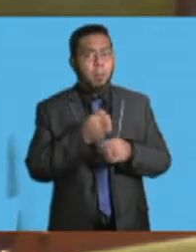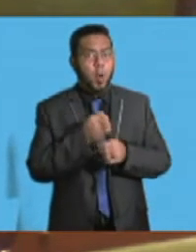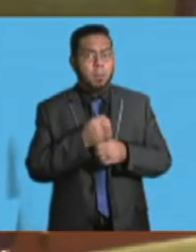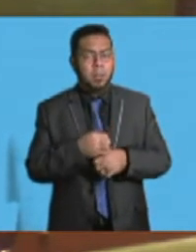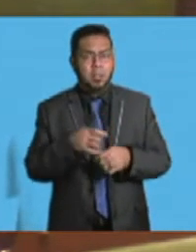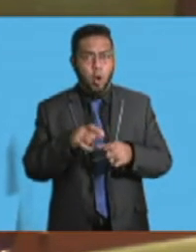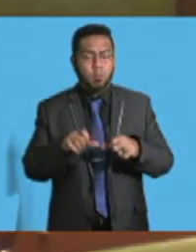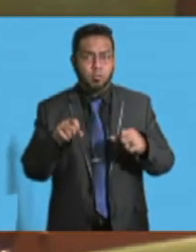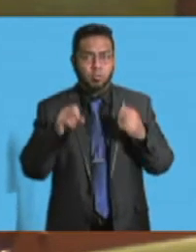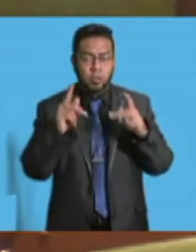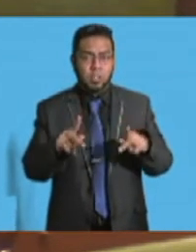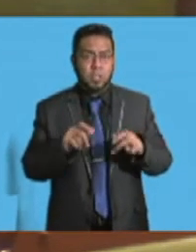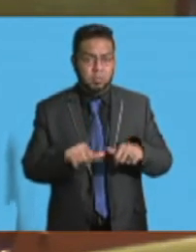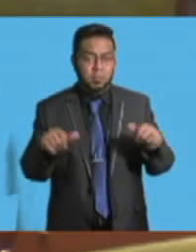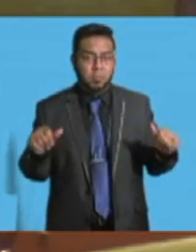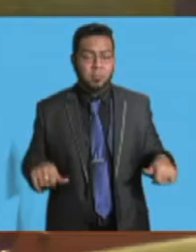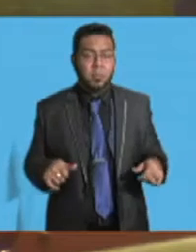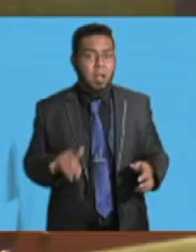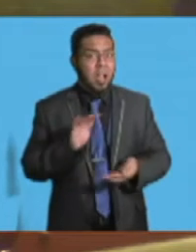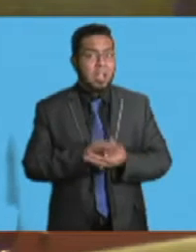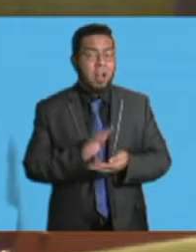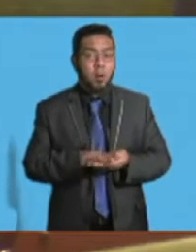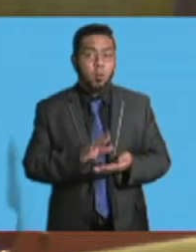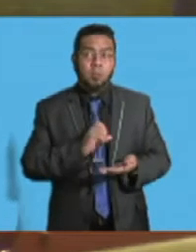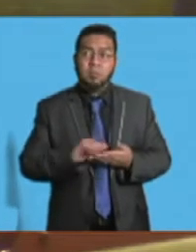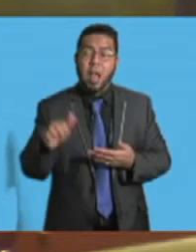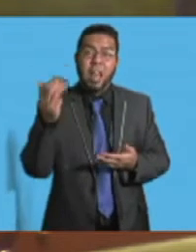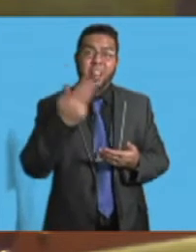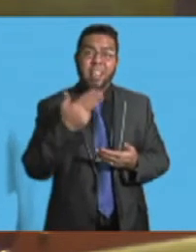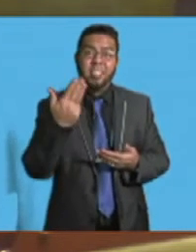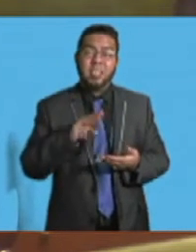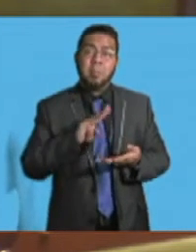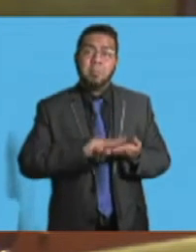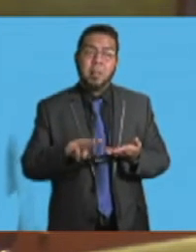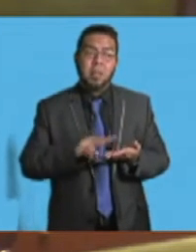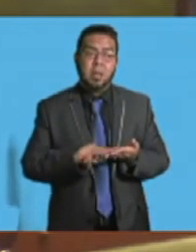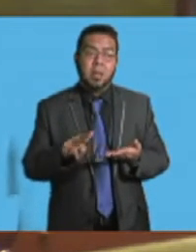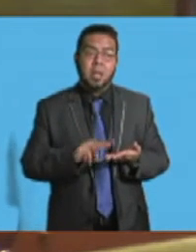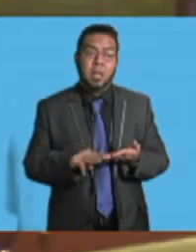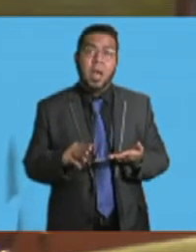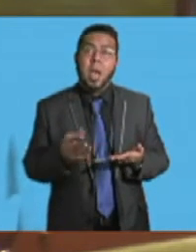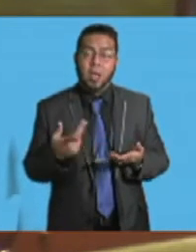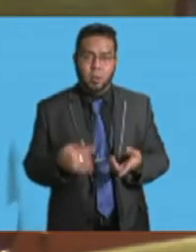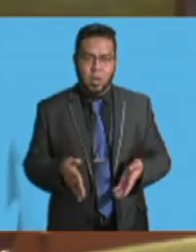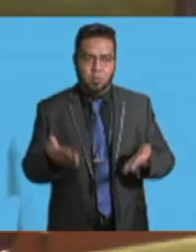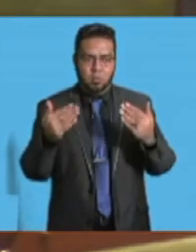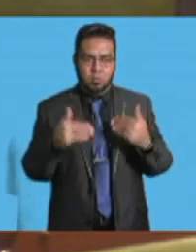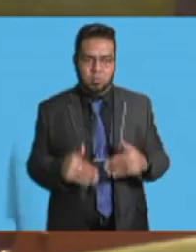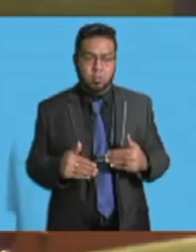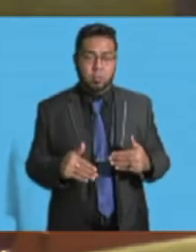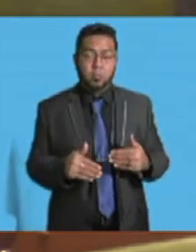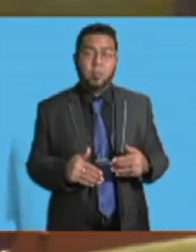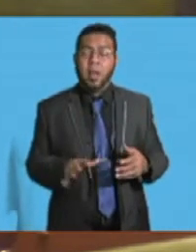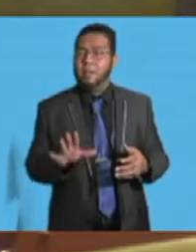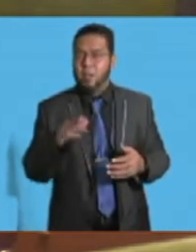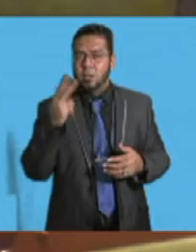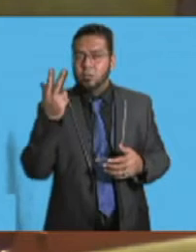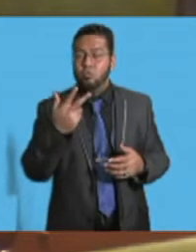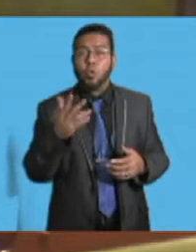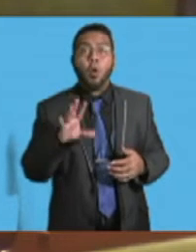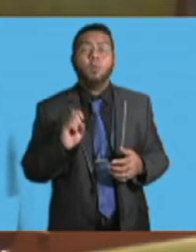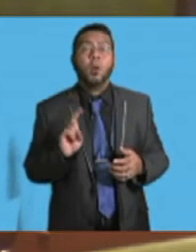agriculture sector. Kava exports were valued at 19 million in 2017 and is well positioned to take advantage of those emerging